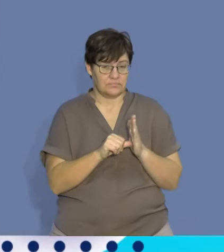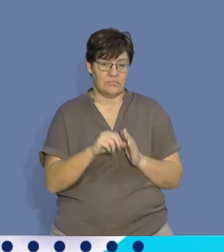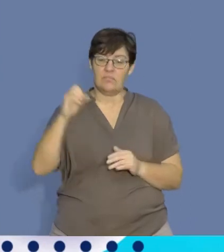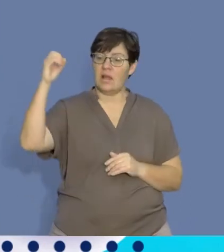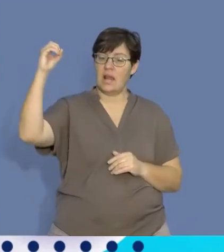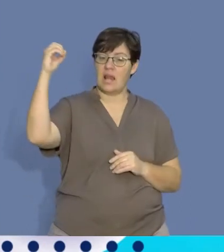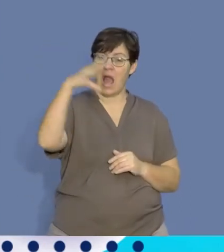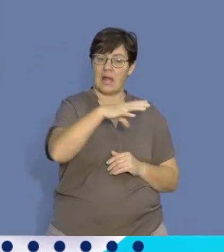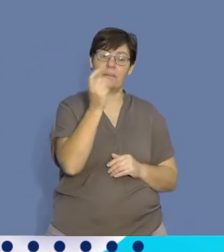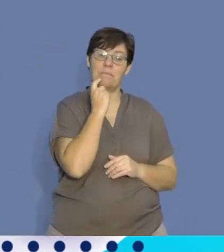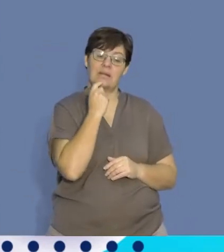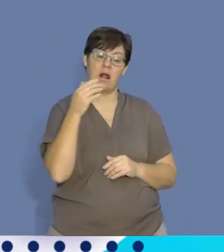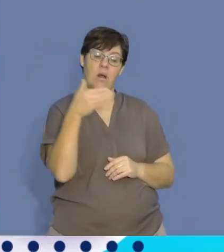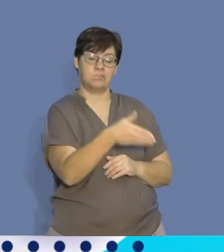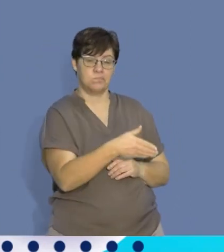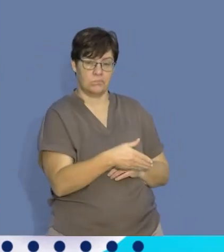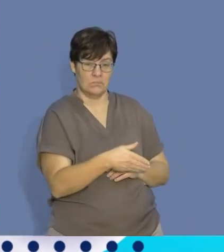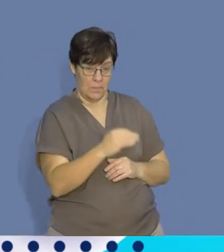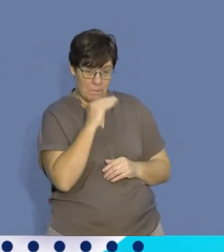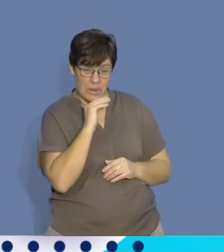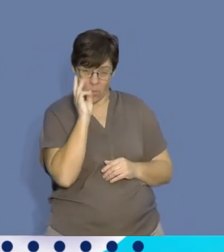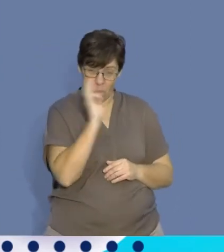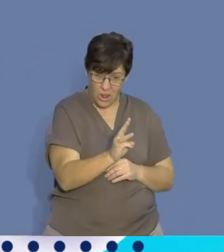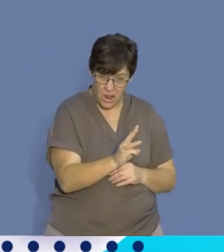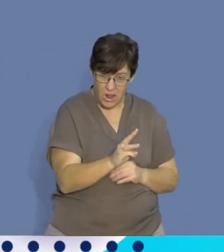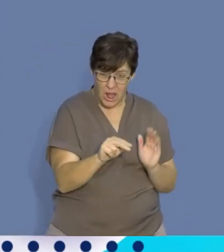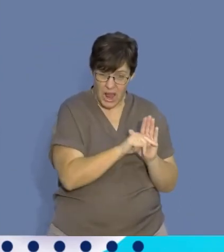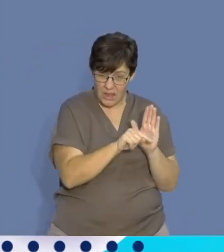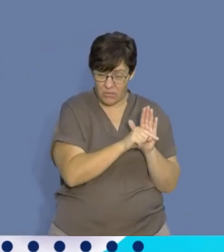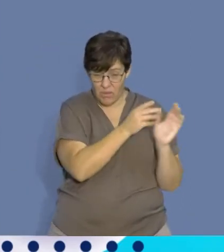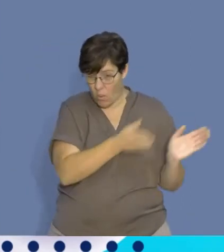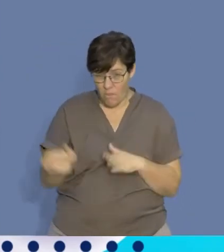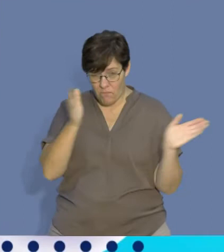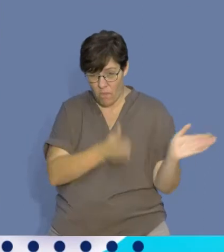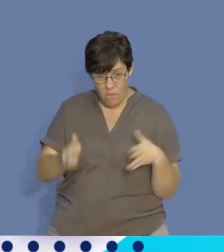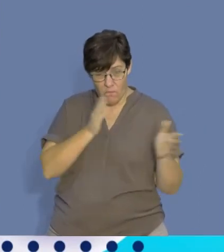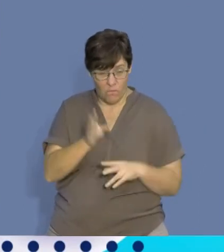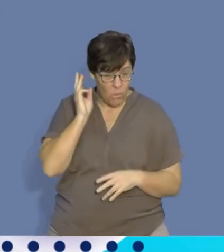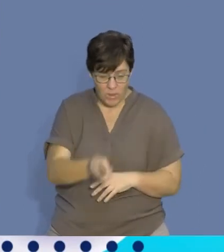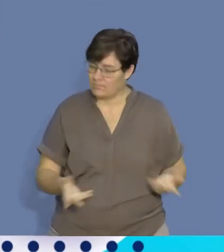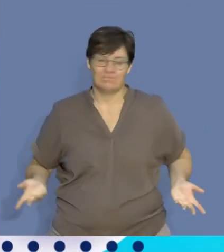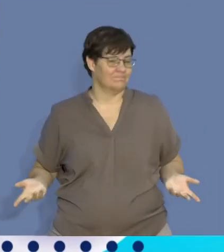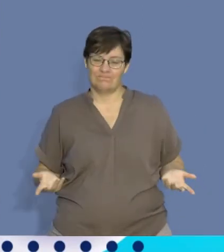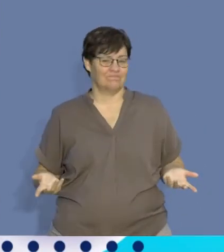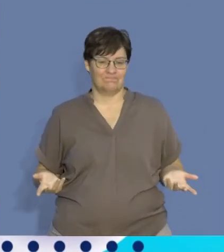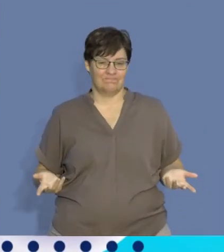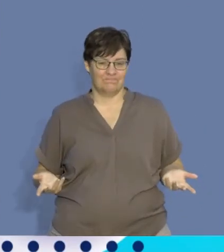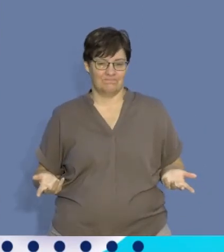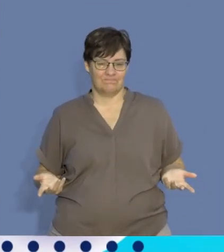shines on a metal doesn't mean that the electrons are going to come off it. There are